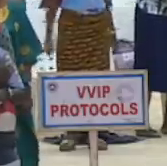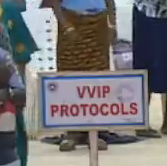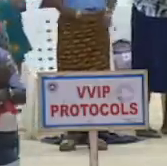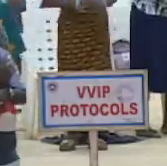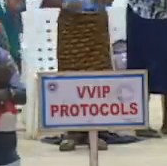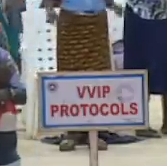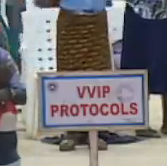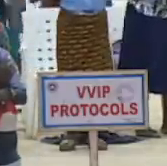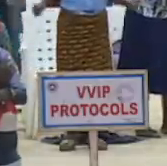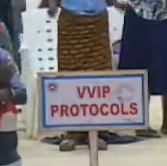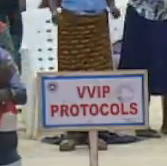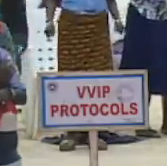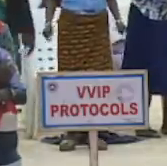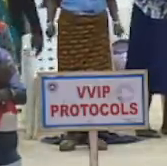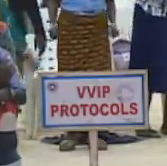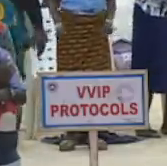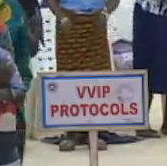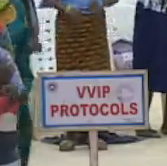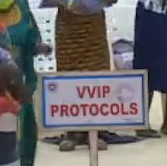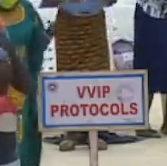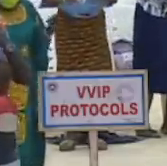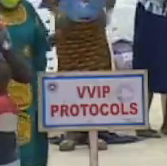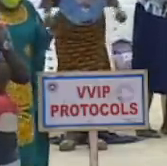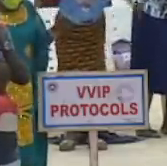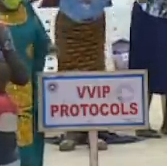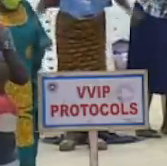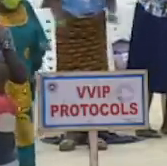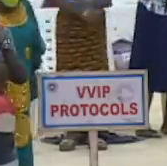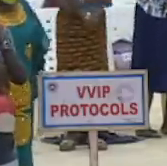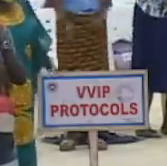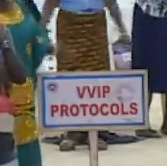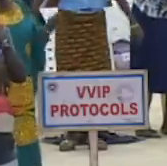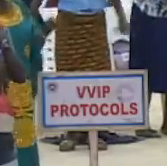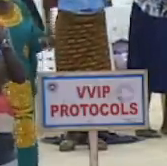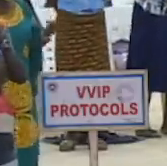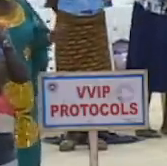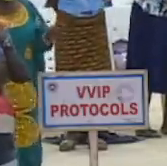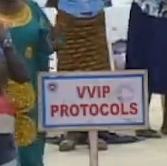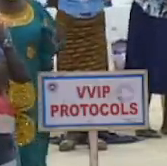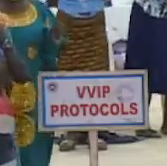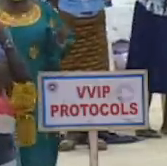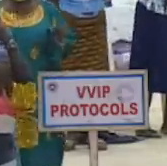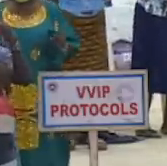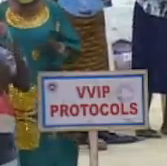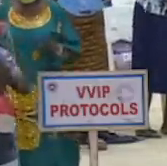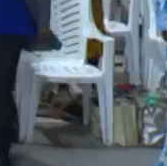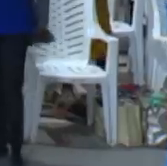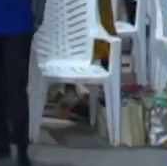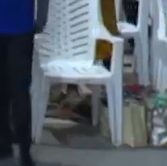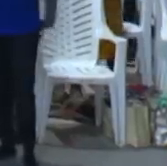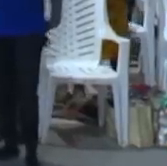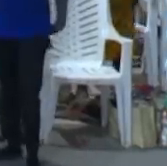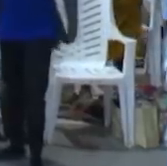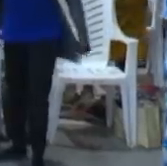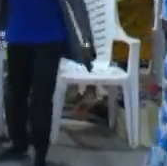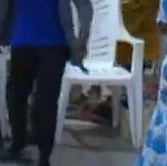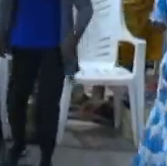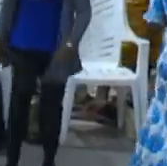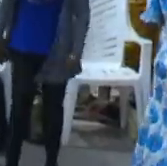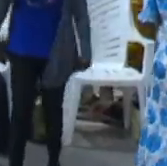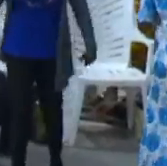off anything that pertains to me. command you to take your dirty hands